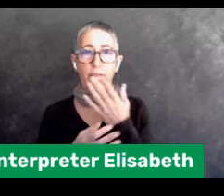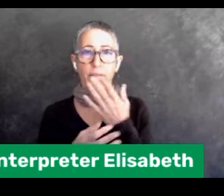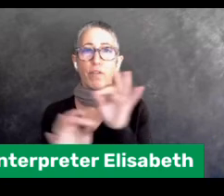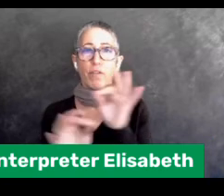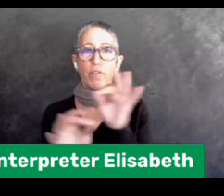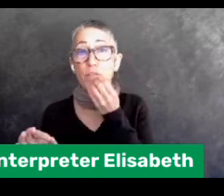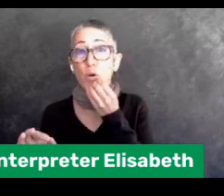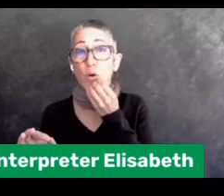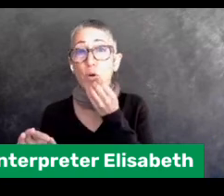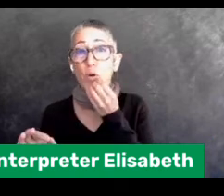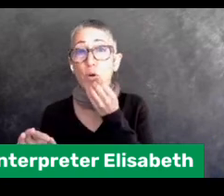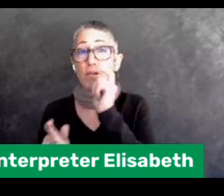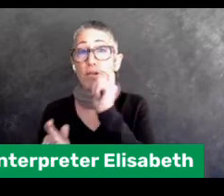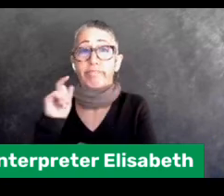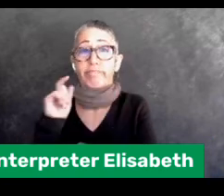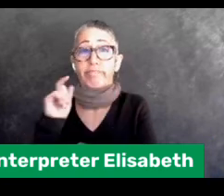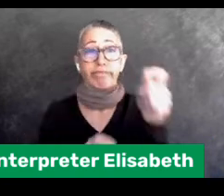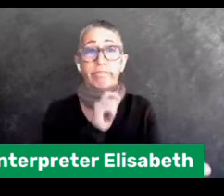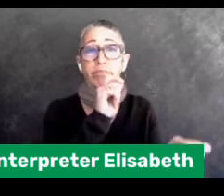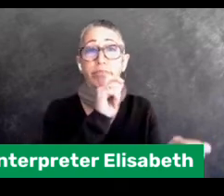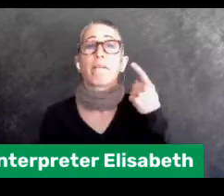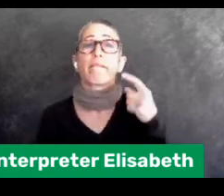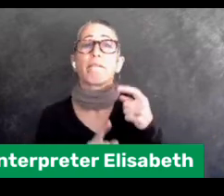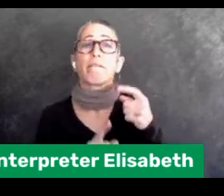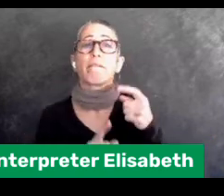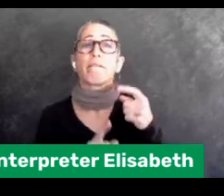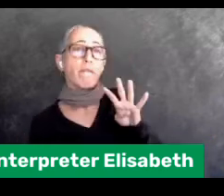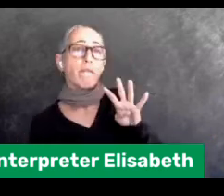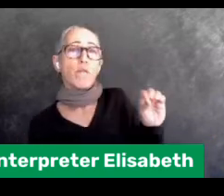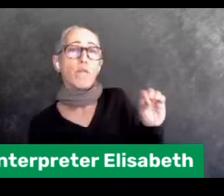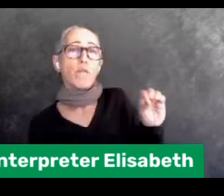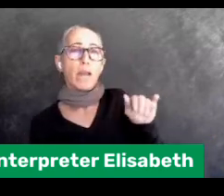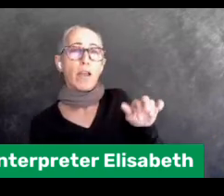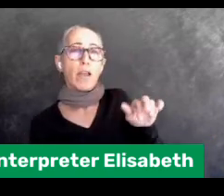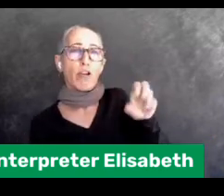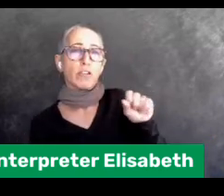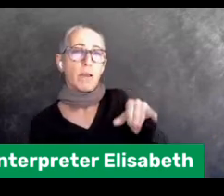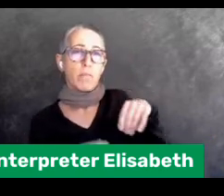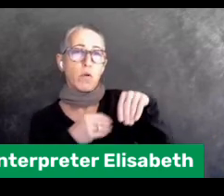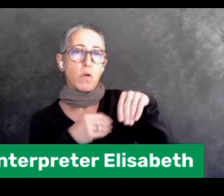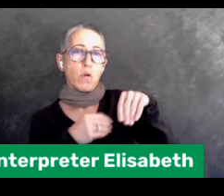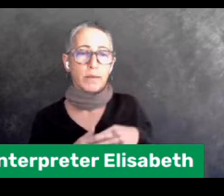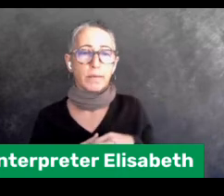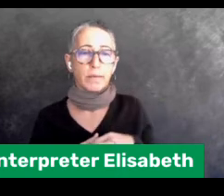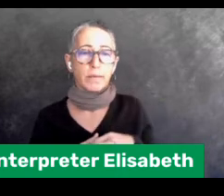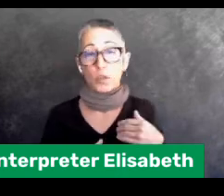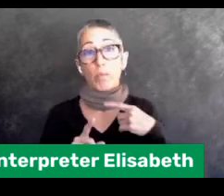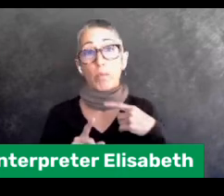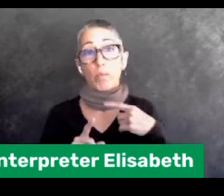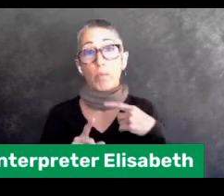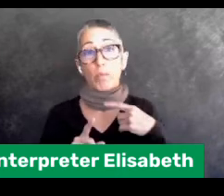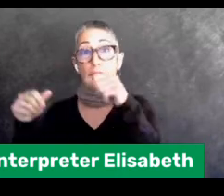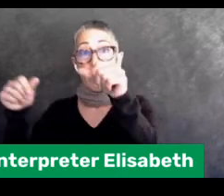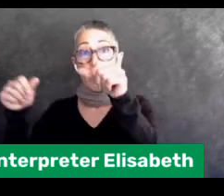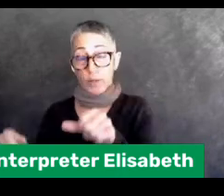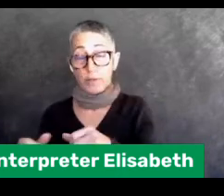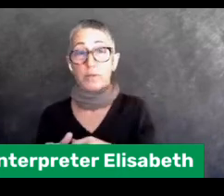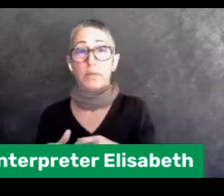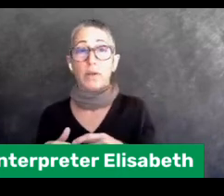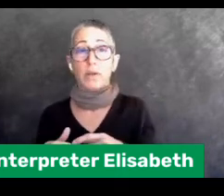my 40 acres market. To go along with the posting of monthly flyers, we held a canvassing event